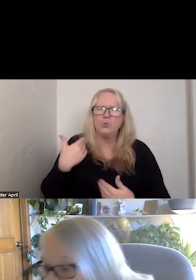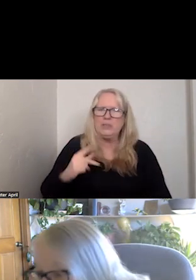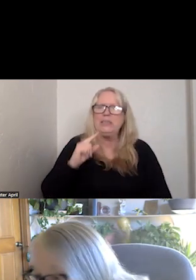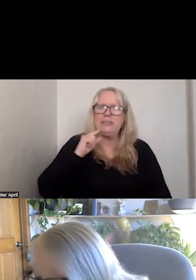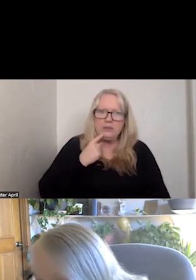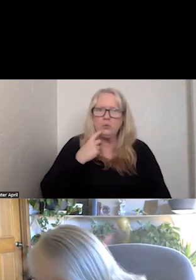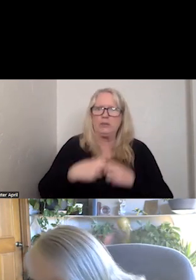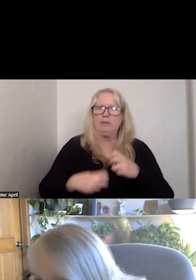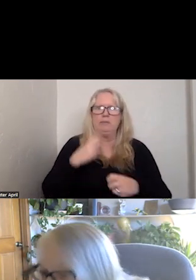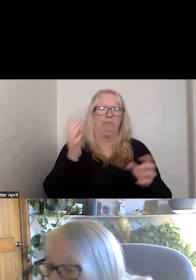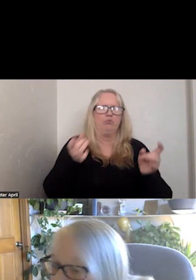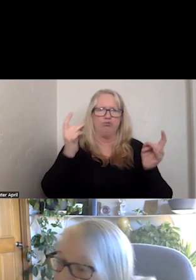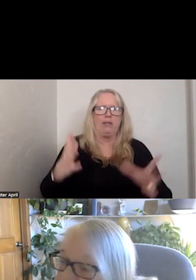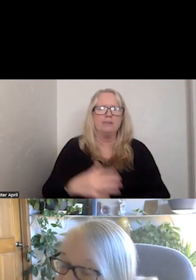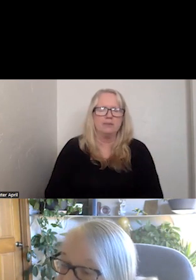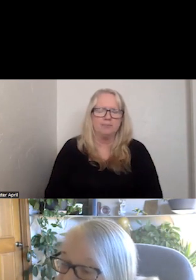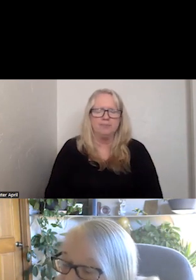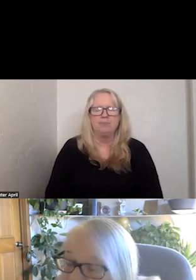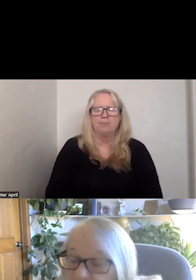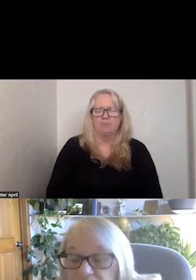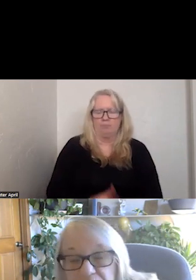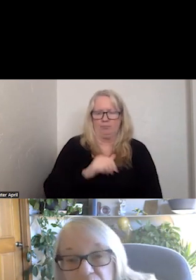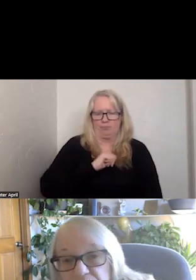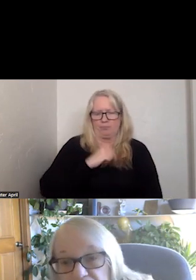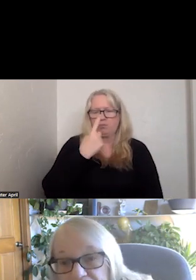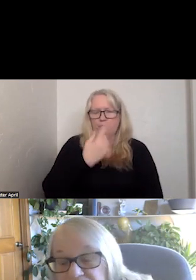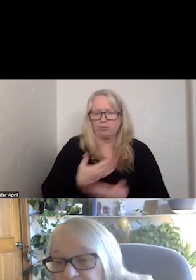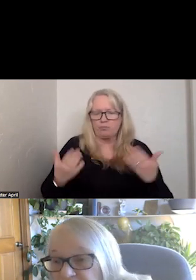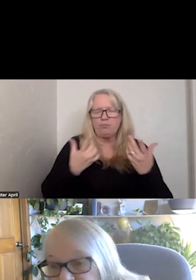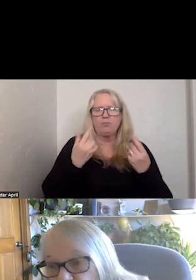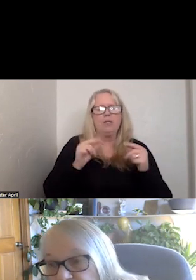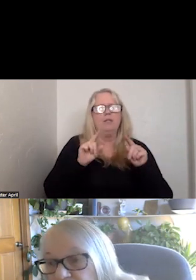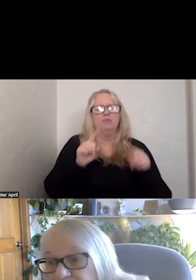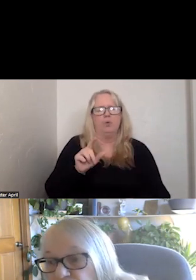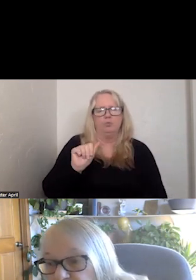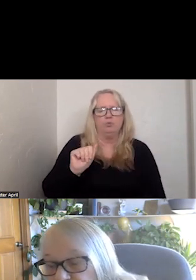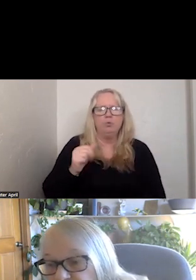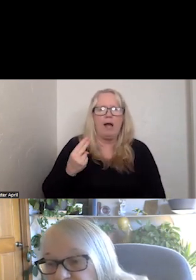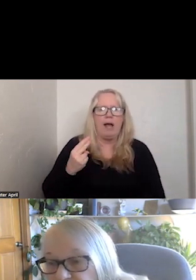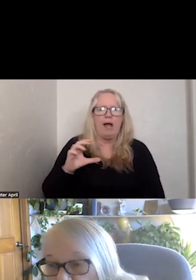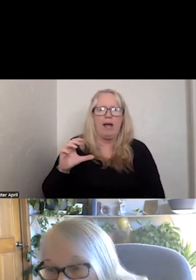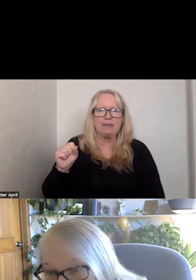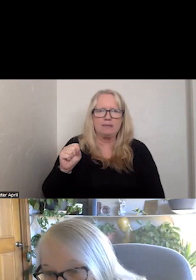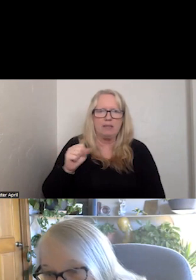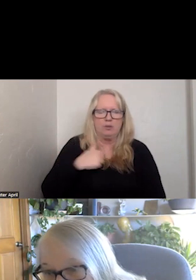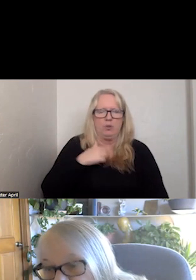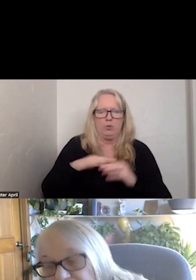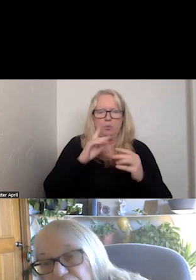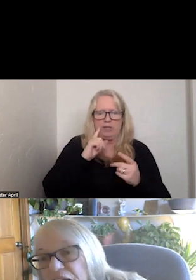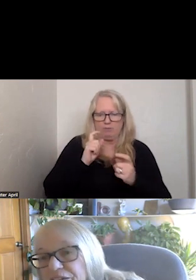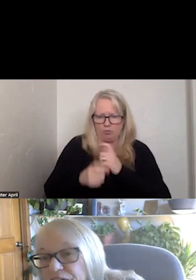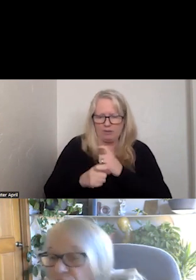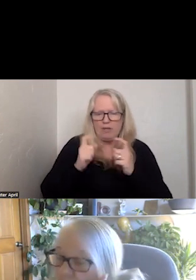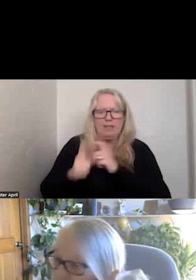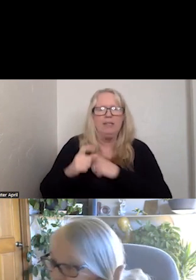with that. So one of the things that I've done is go into Access and say we have to renovate Olmsted. And